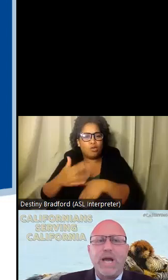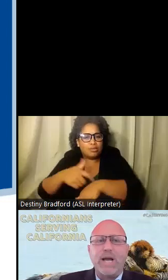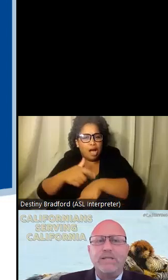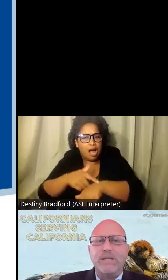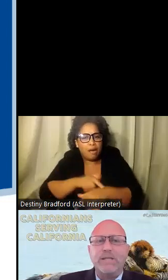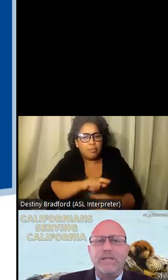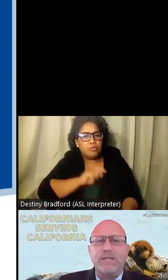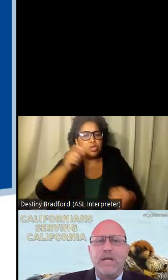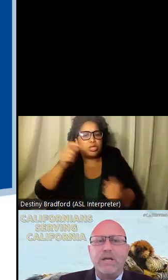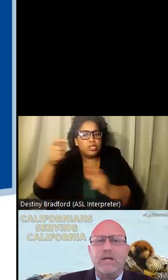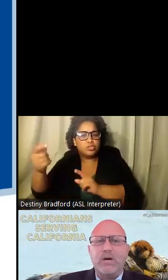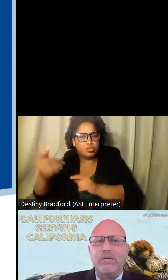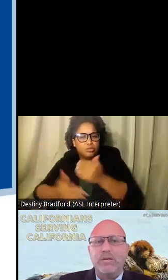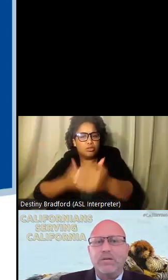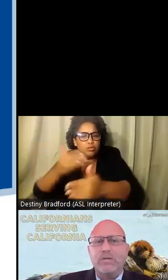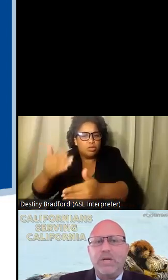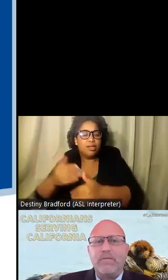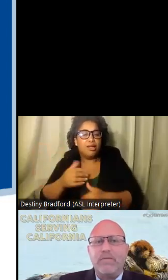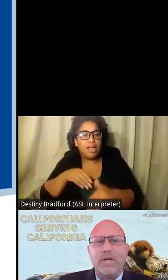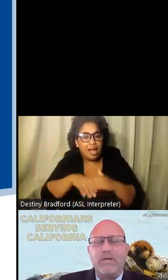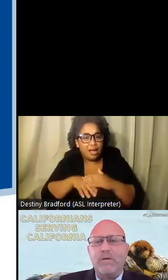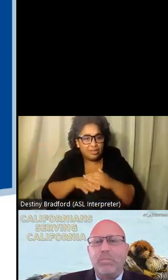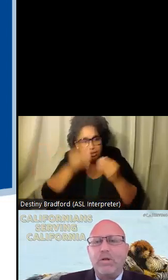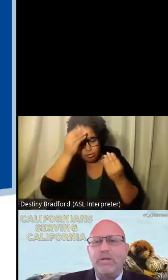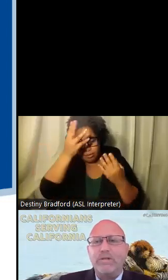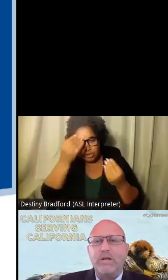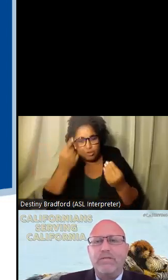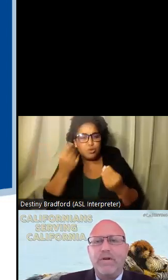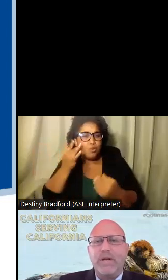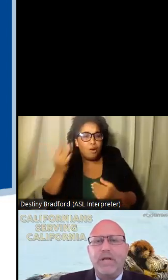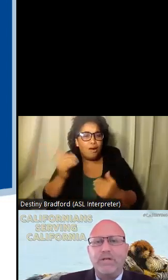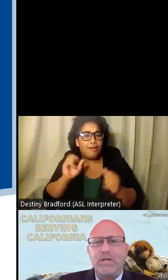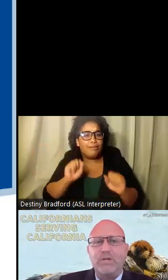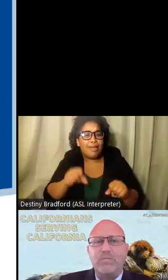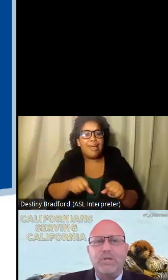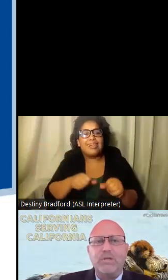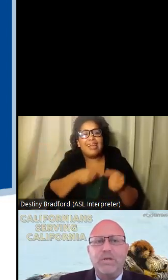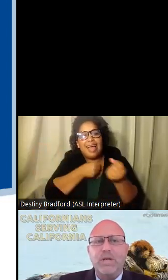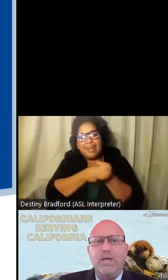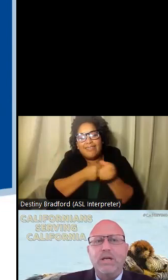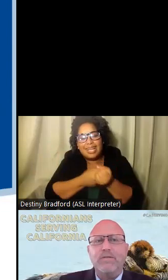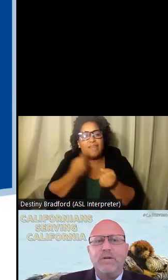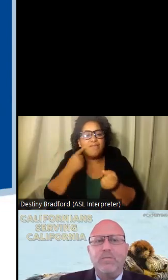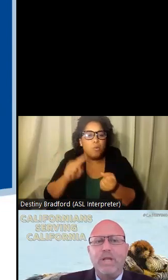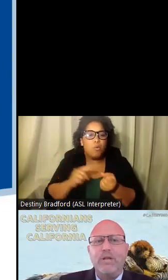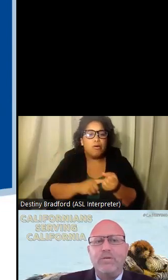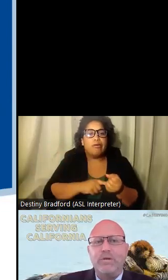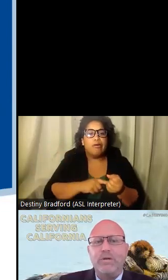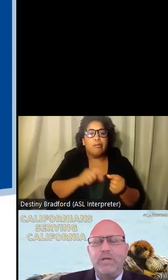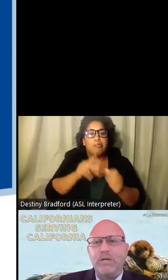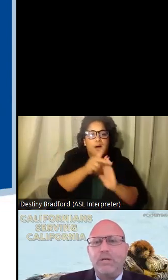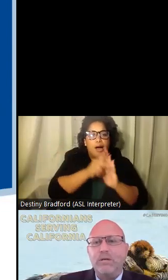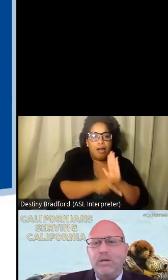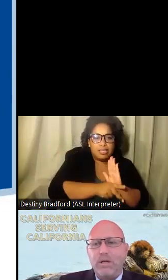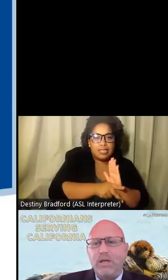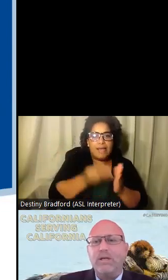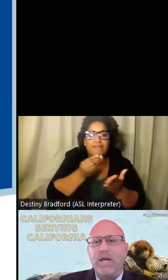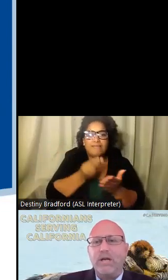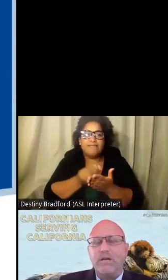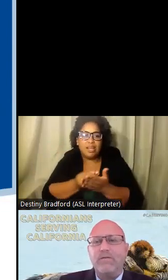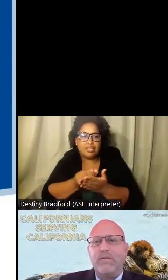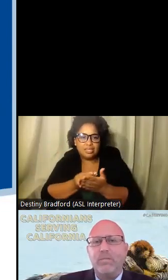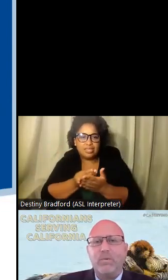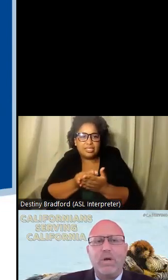able to access this data also to advocate for policy and funding adjustments if and when those are needed